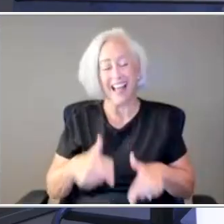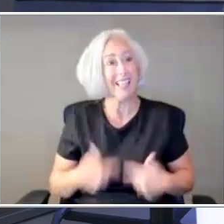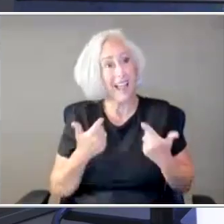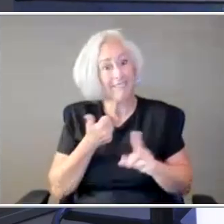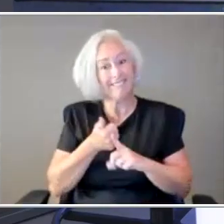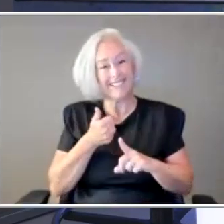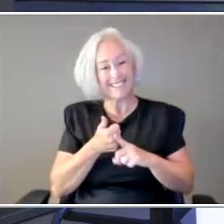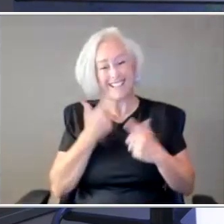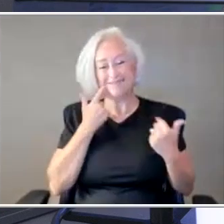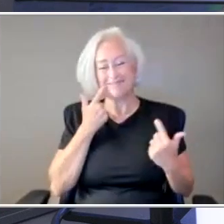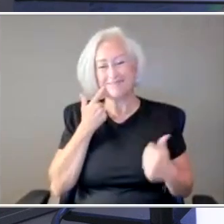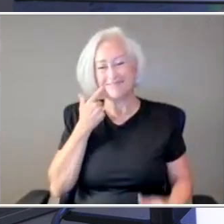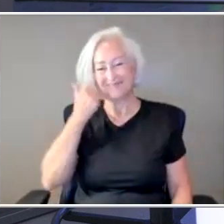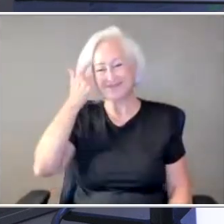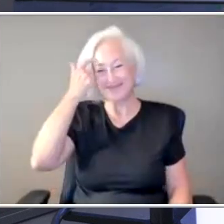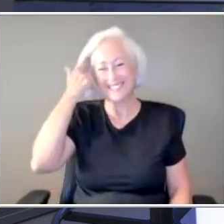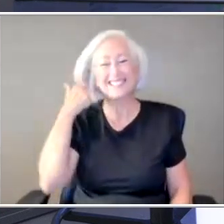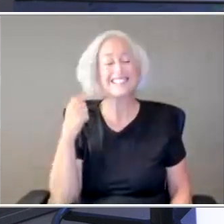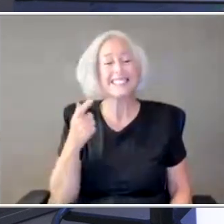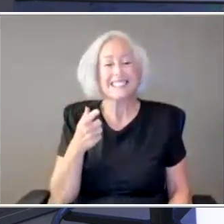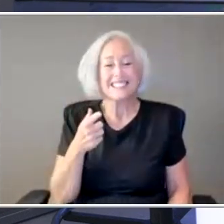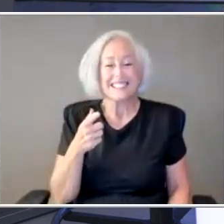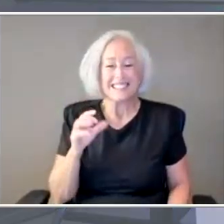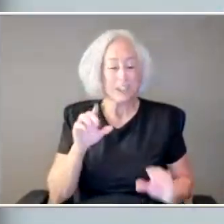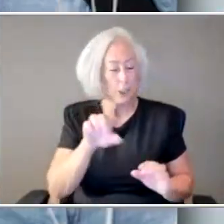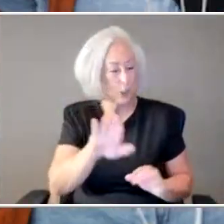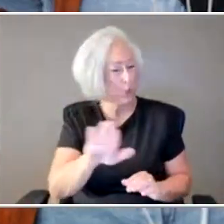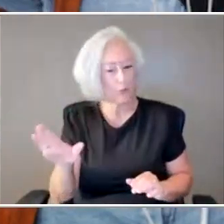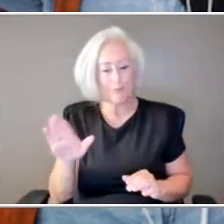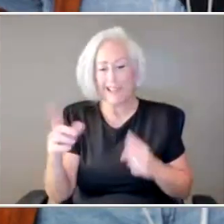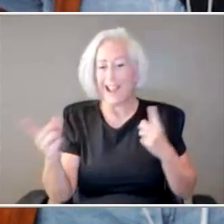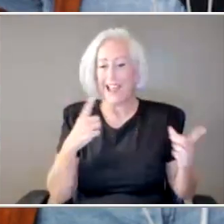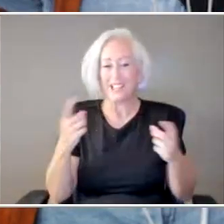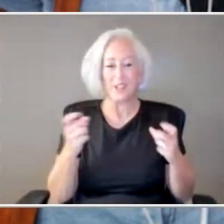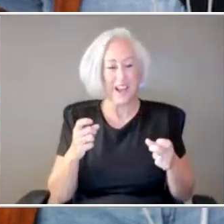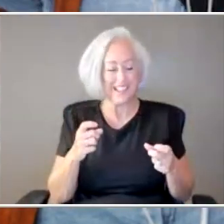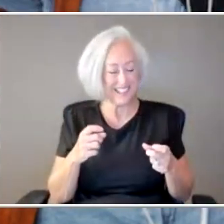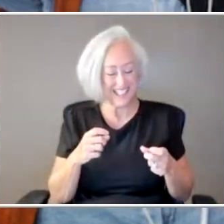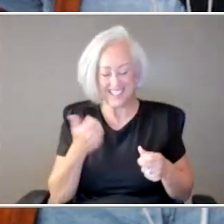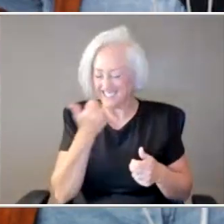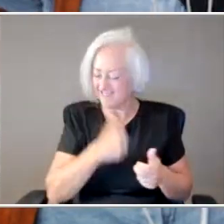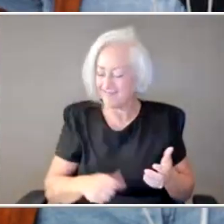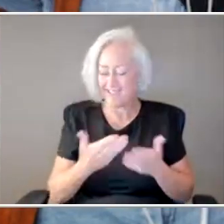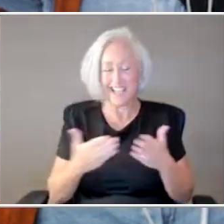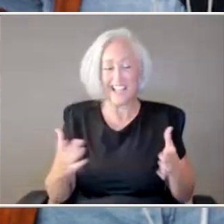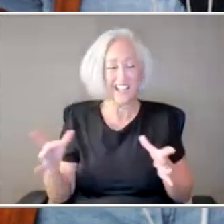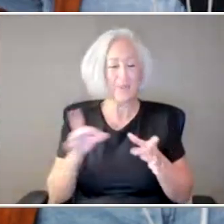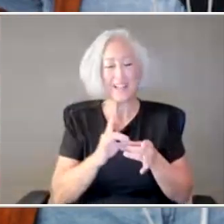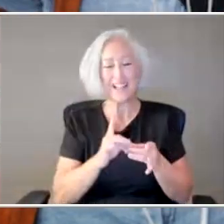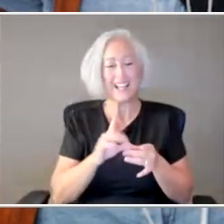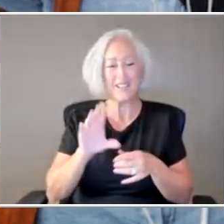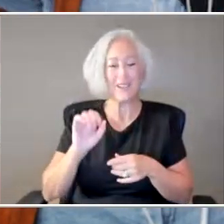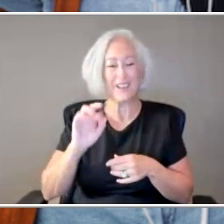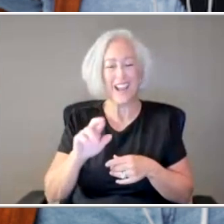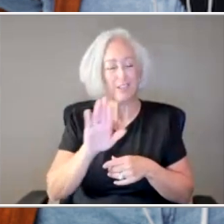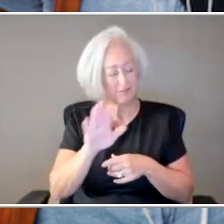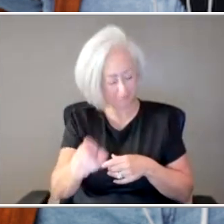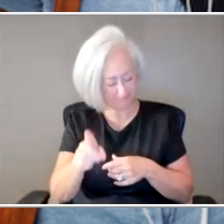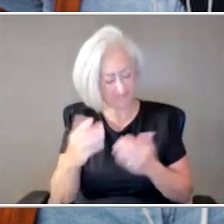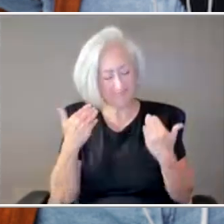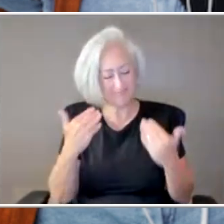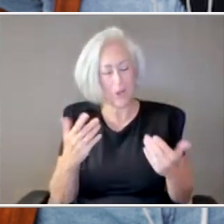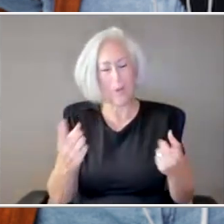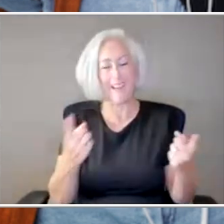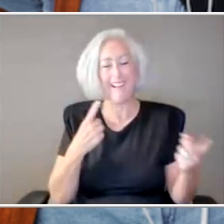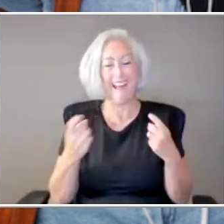Okay, be sure to ask your questions. No questions off limits with these two. Anything about cancer, living well with cancer, you can ask it. Use the links on your screen.